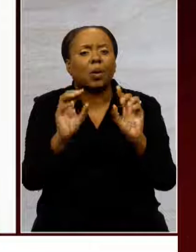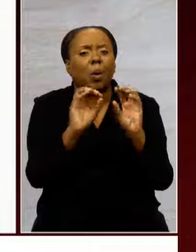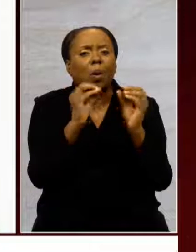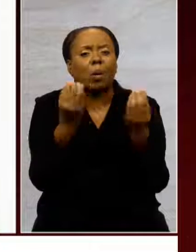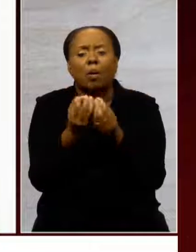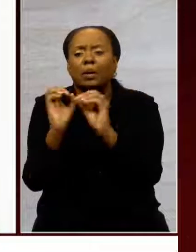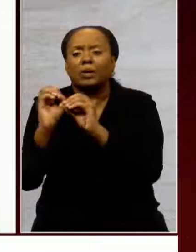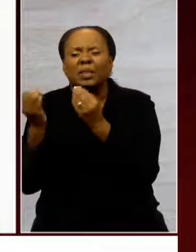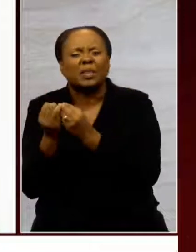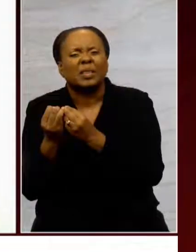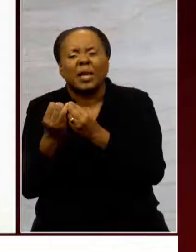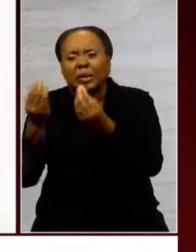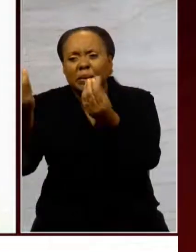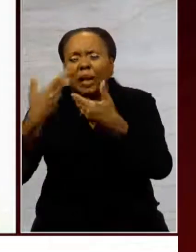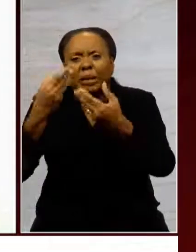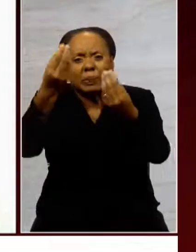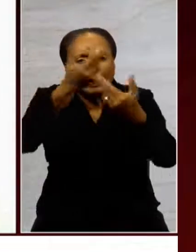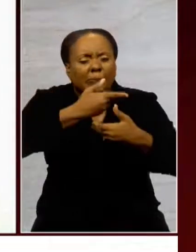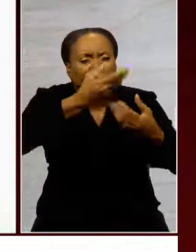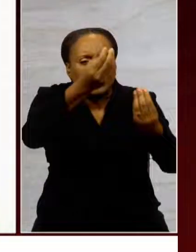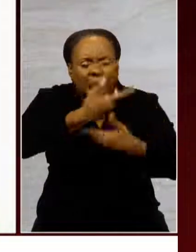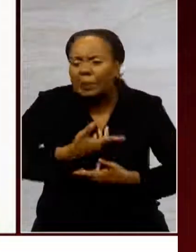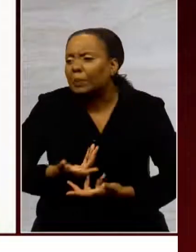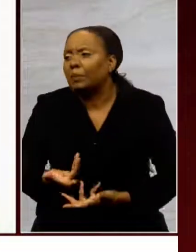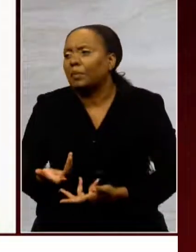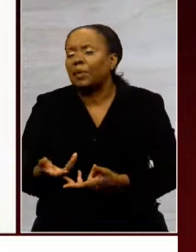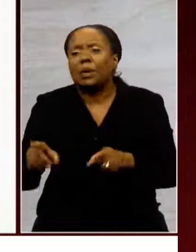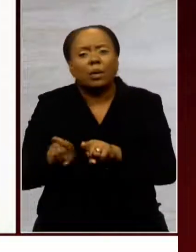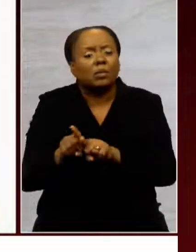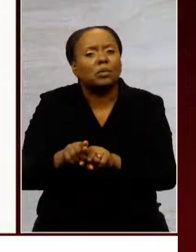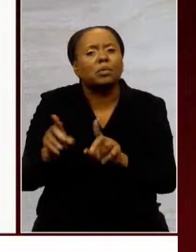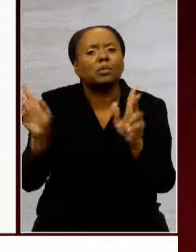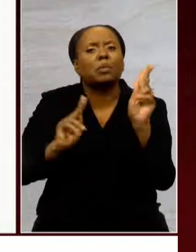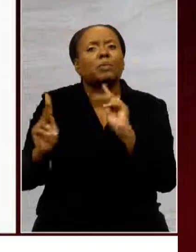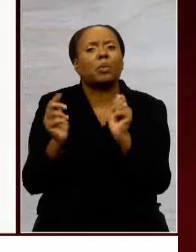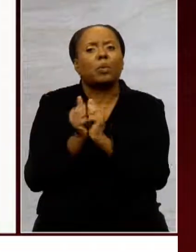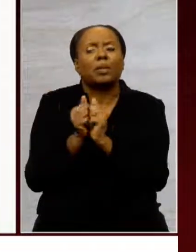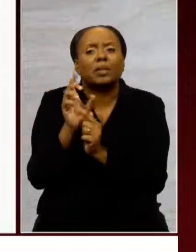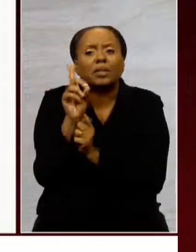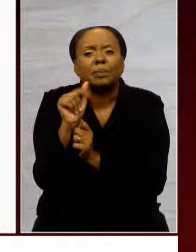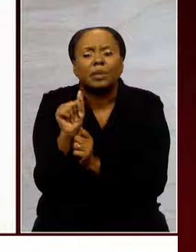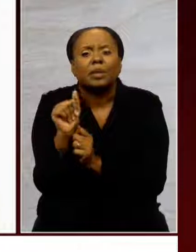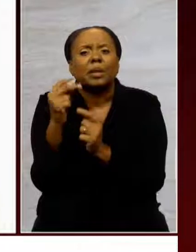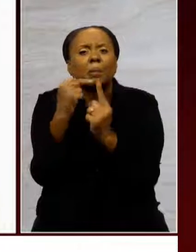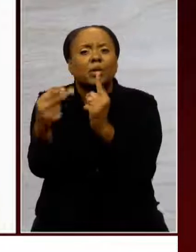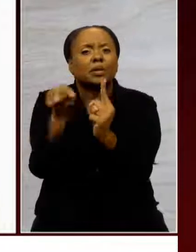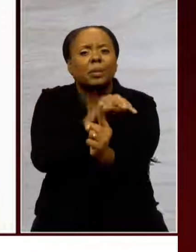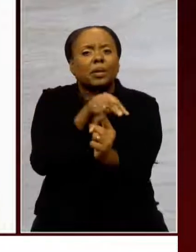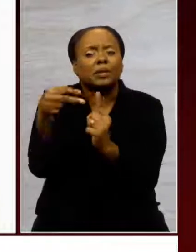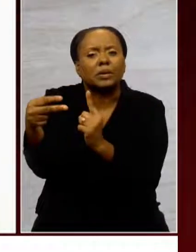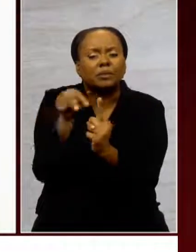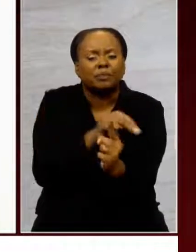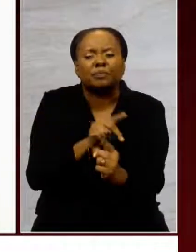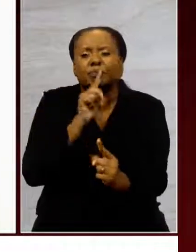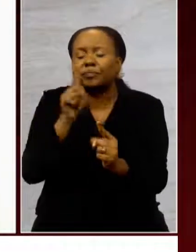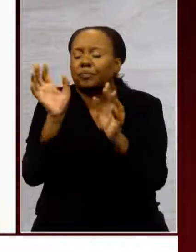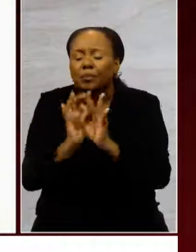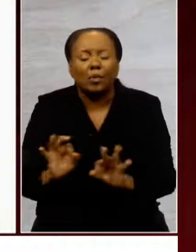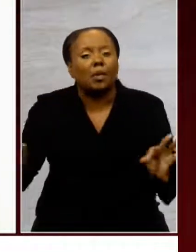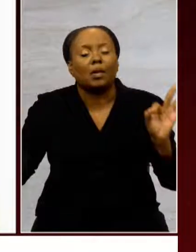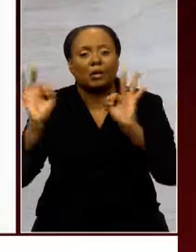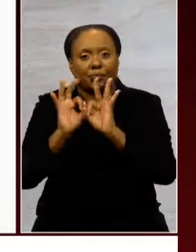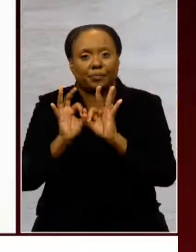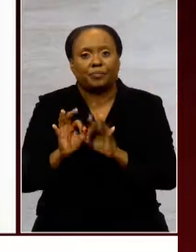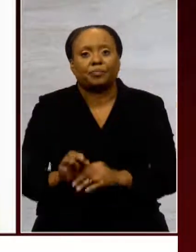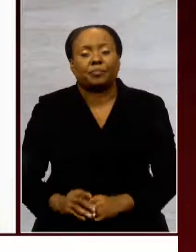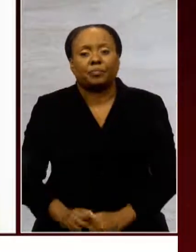the opportunities to put the perspectives of persons with disabilities to them has been unmatched. And